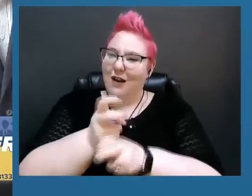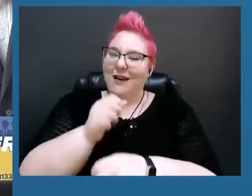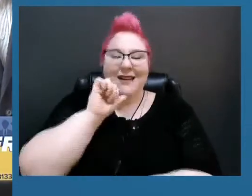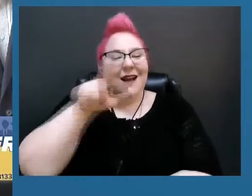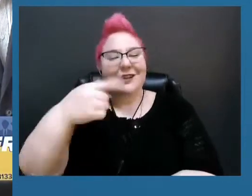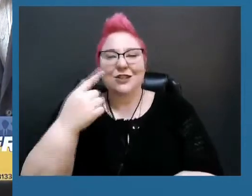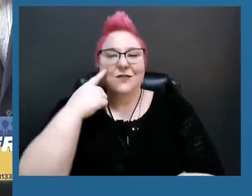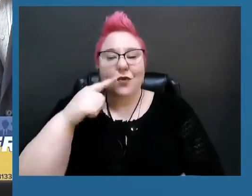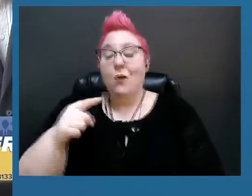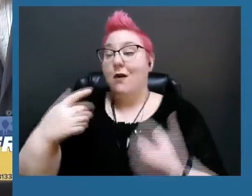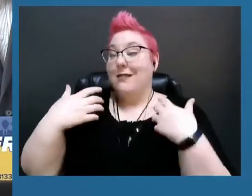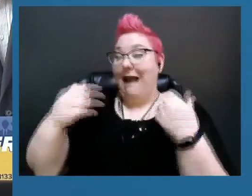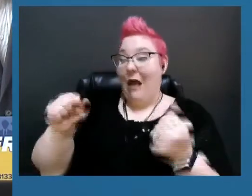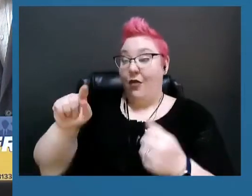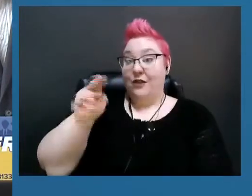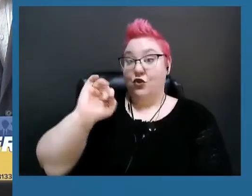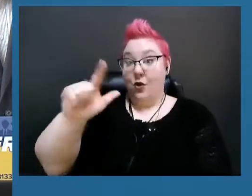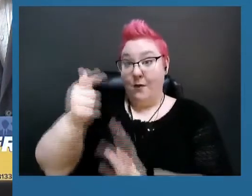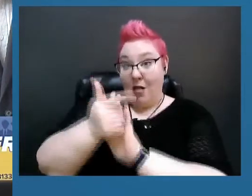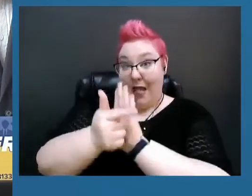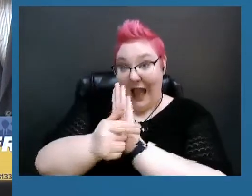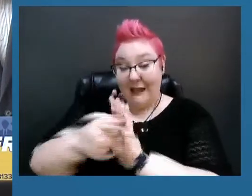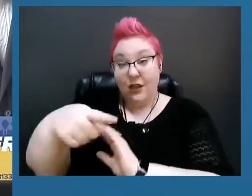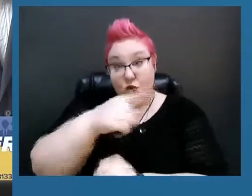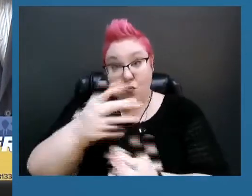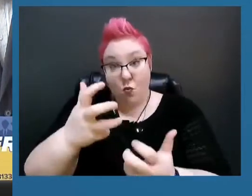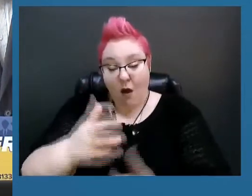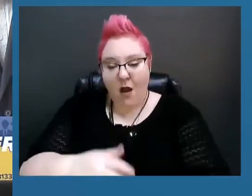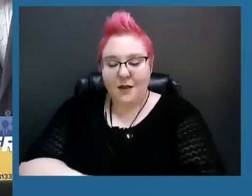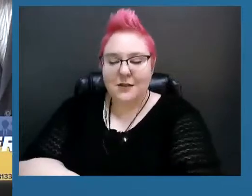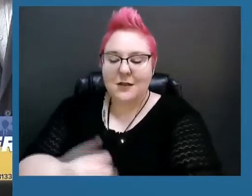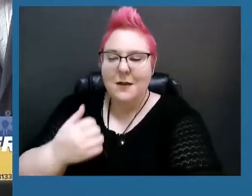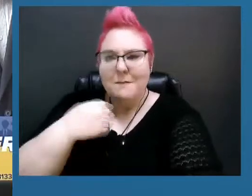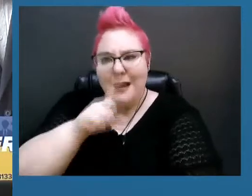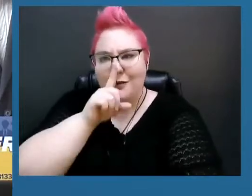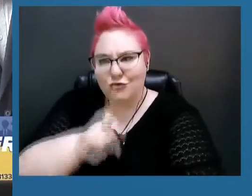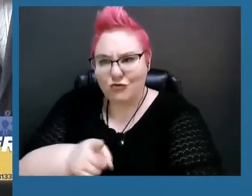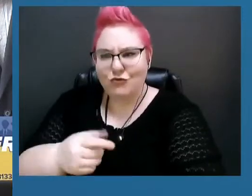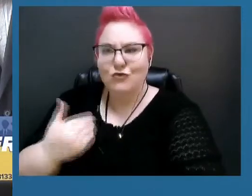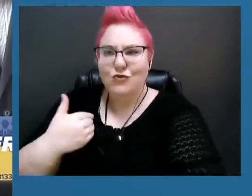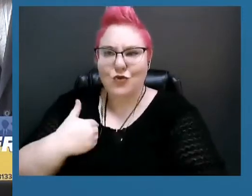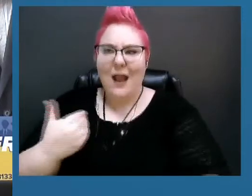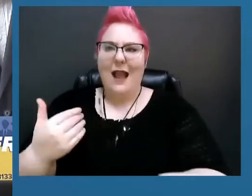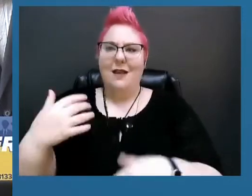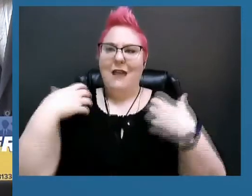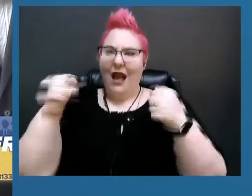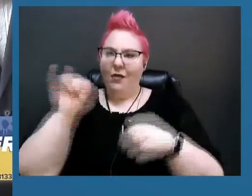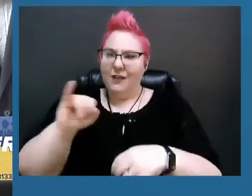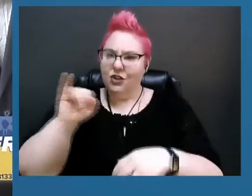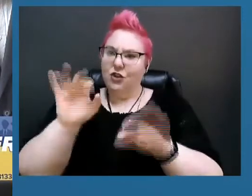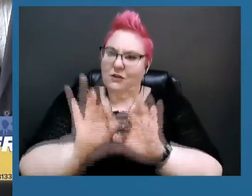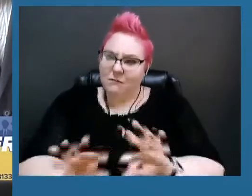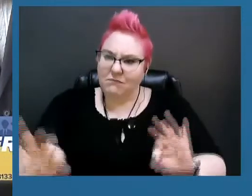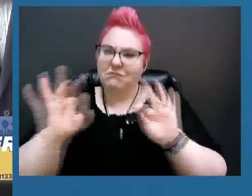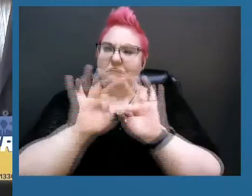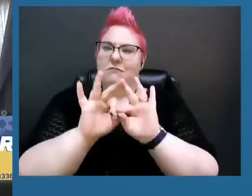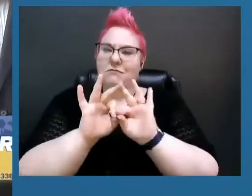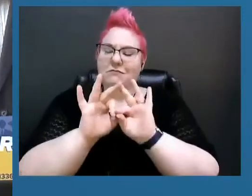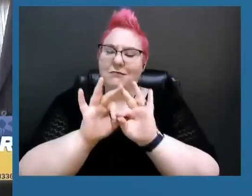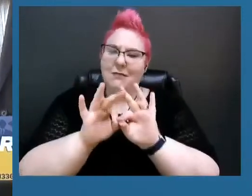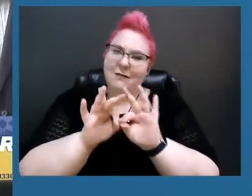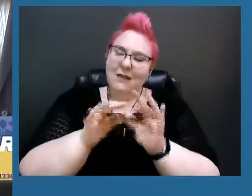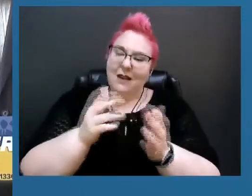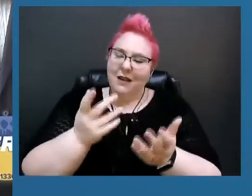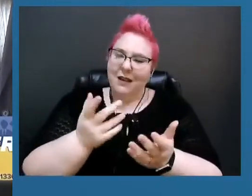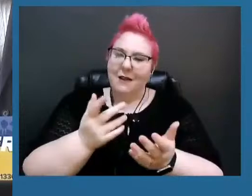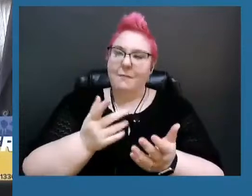Terminals Act that you fought for and you won, making sure that you have health insurance that means something, but also, as I talked about my